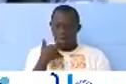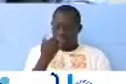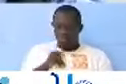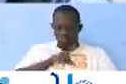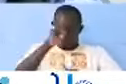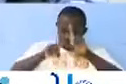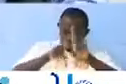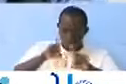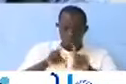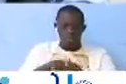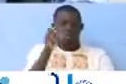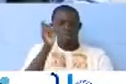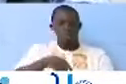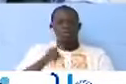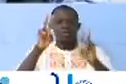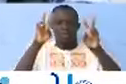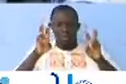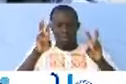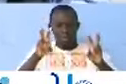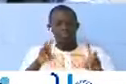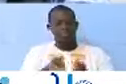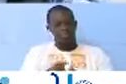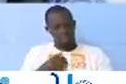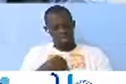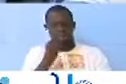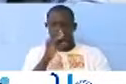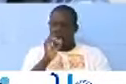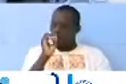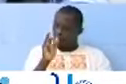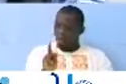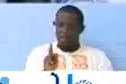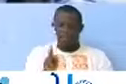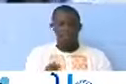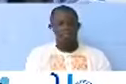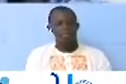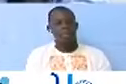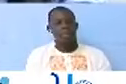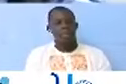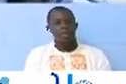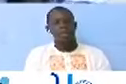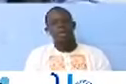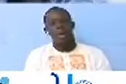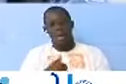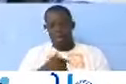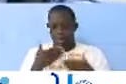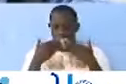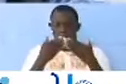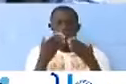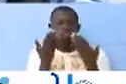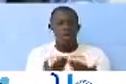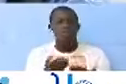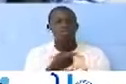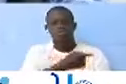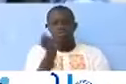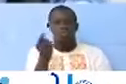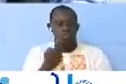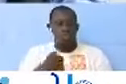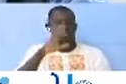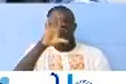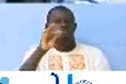me. I said, that's okay. I said to them, now what you are going to do,